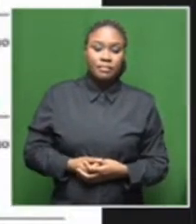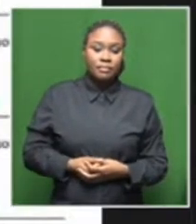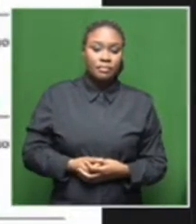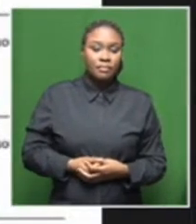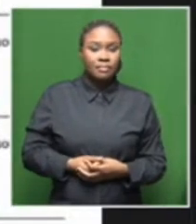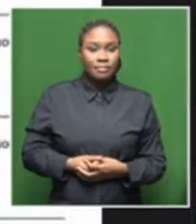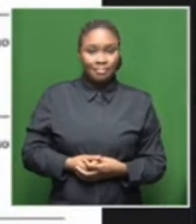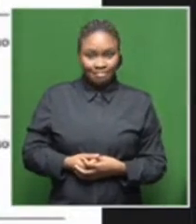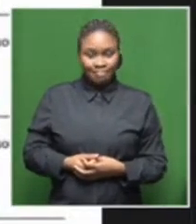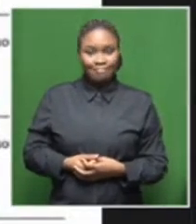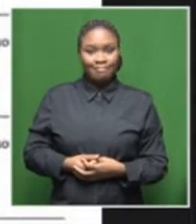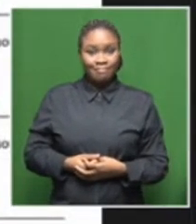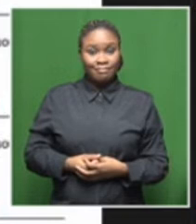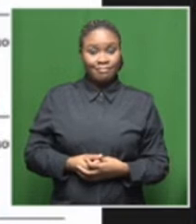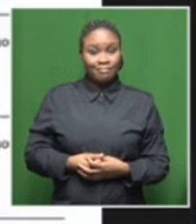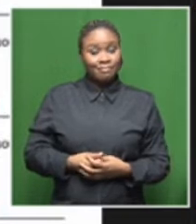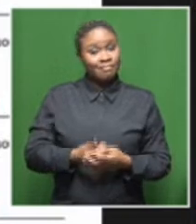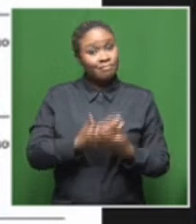Foster.